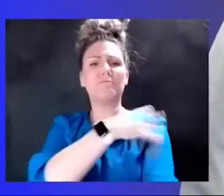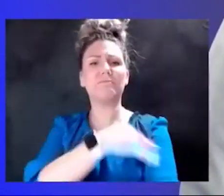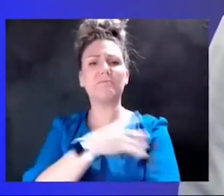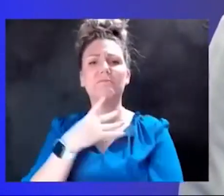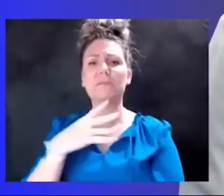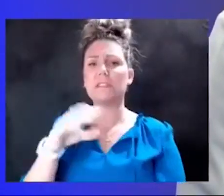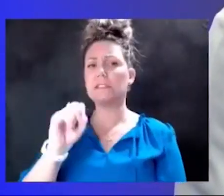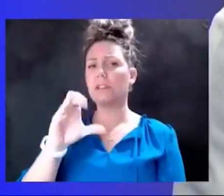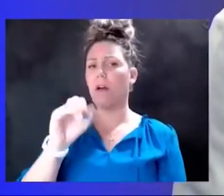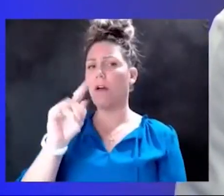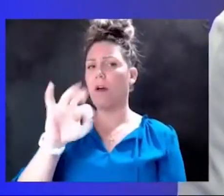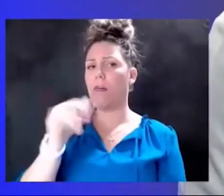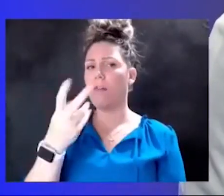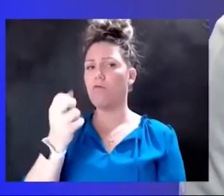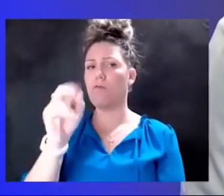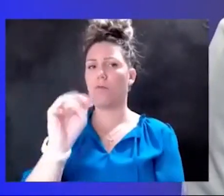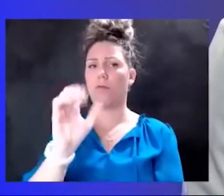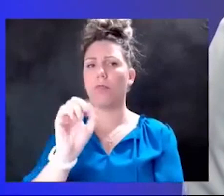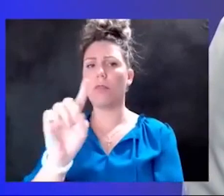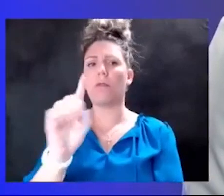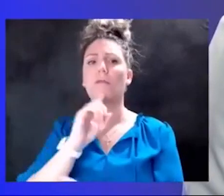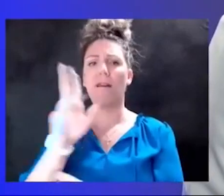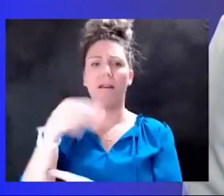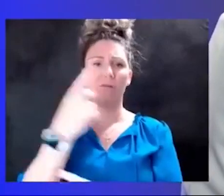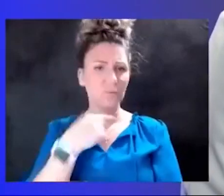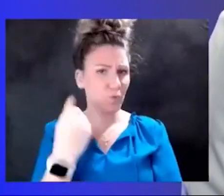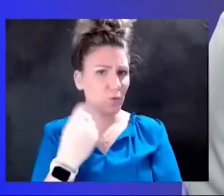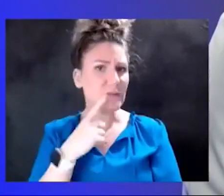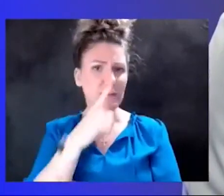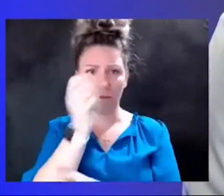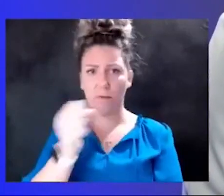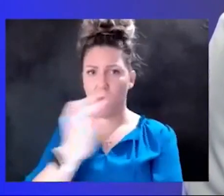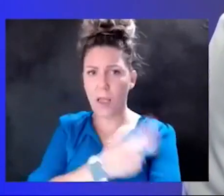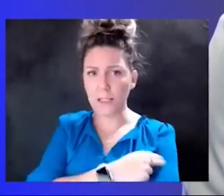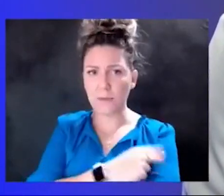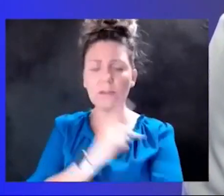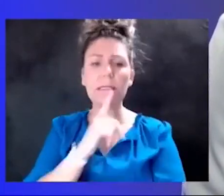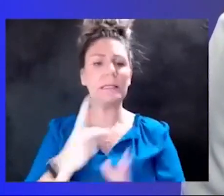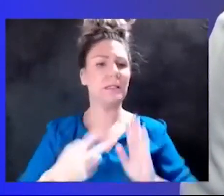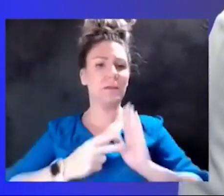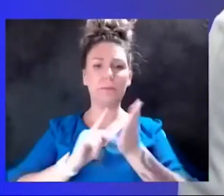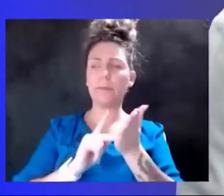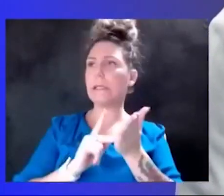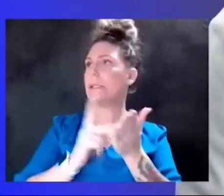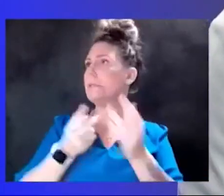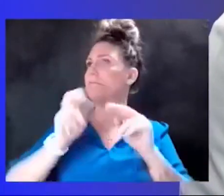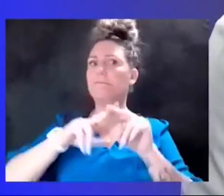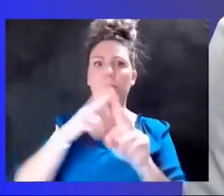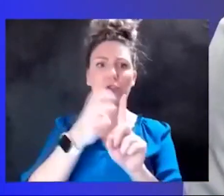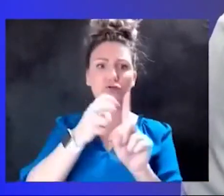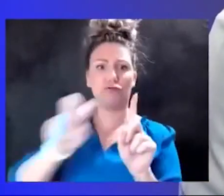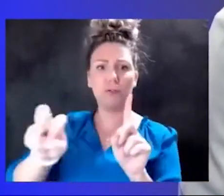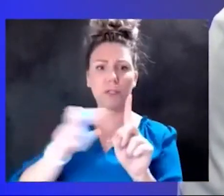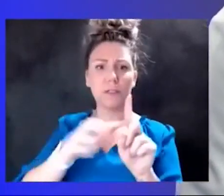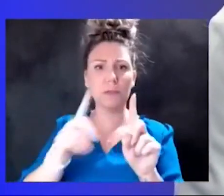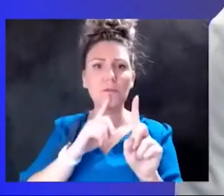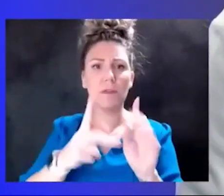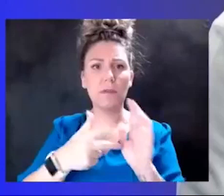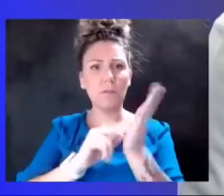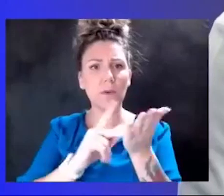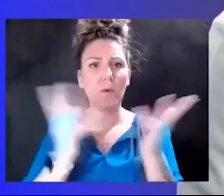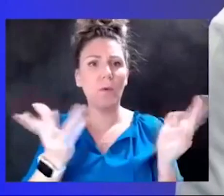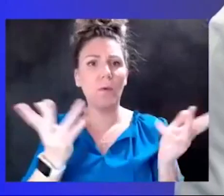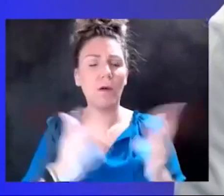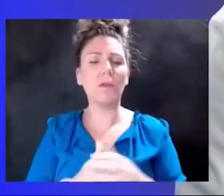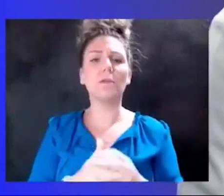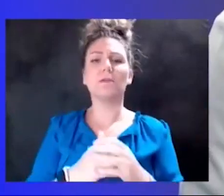of hospitalization. We don't really understand what that means as far as increased transmissibility. What exactly does that mean? Is the virus just